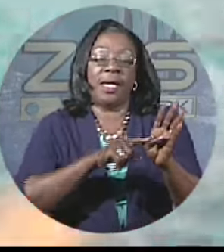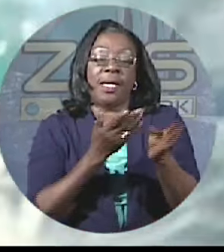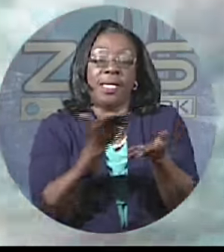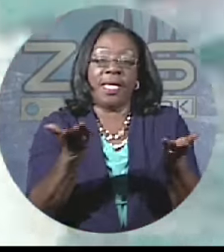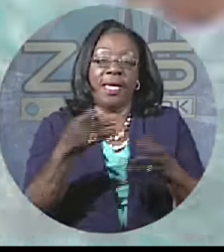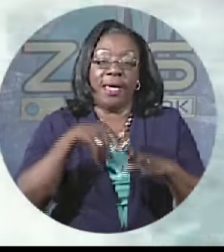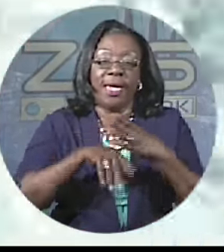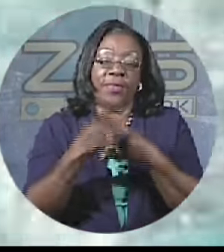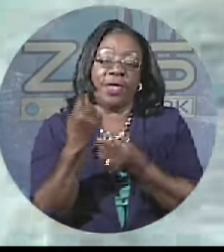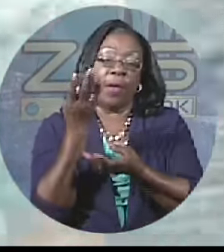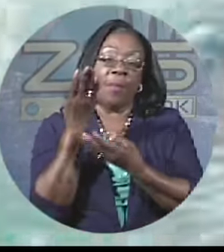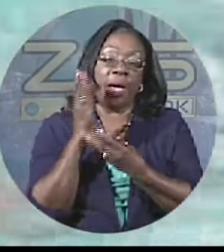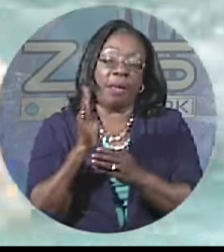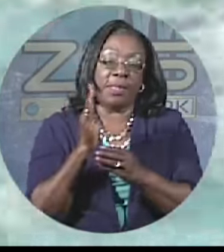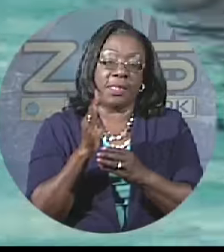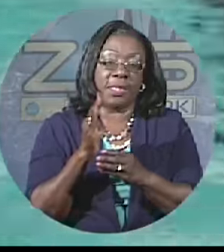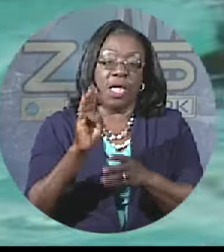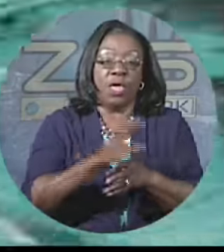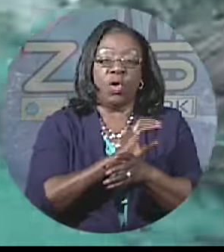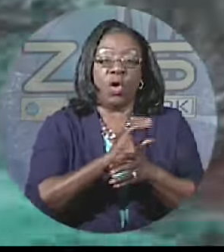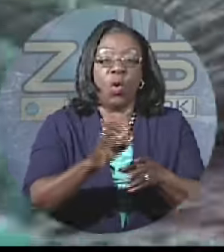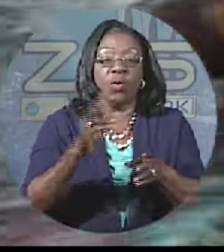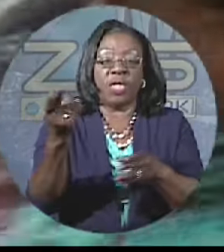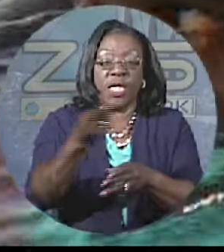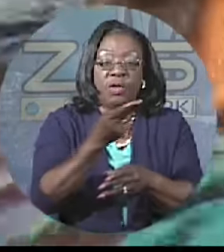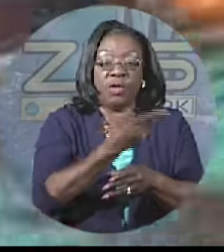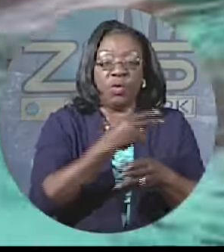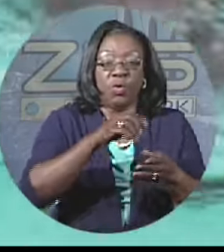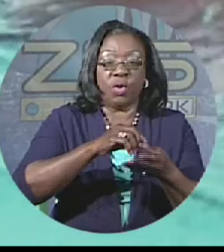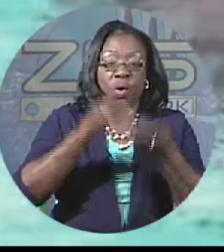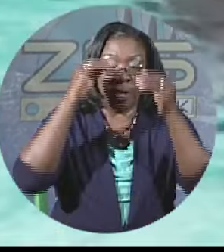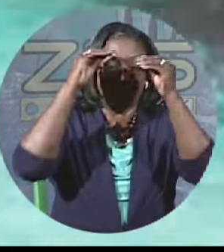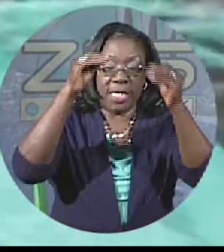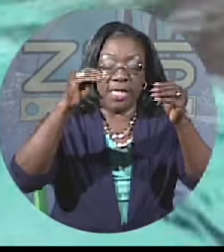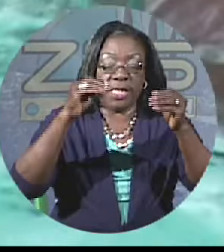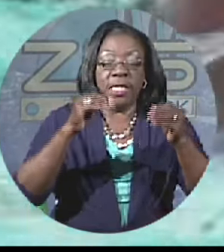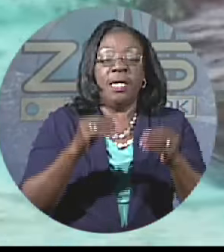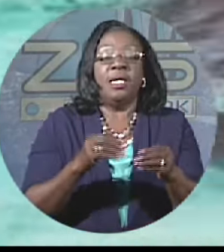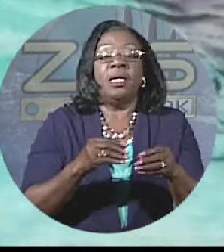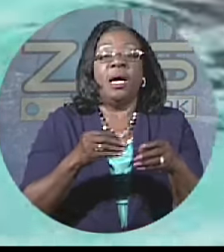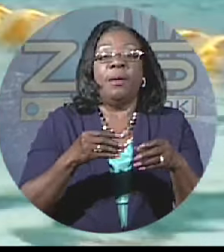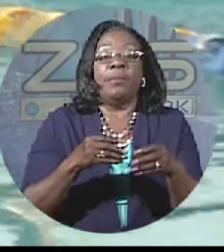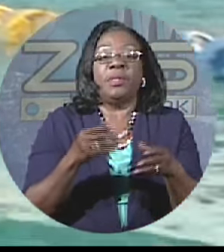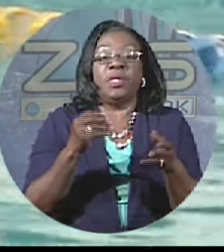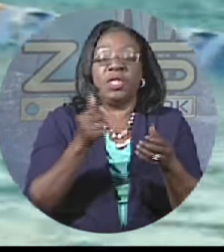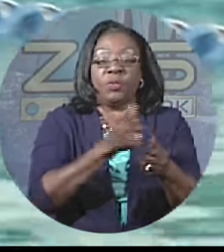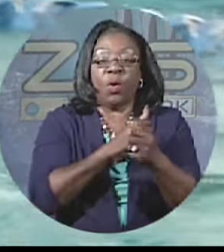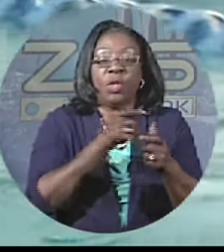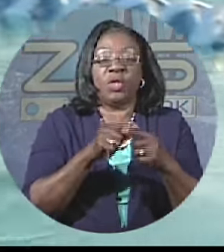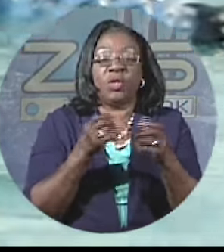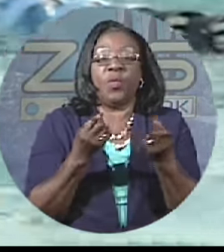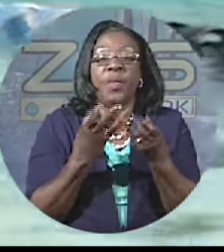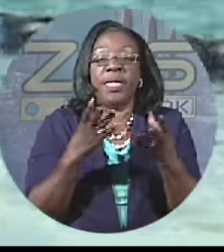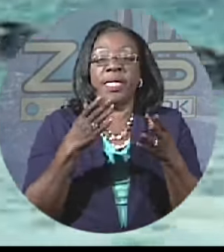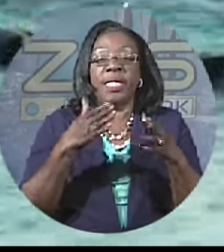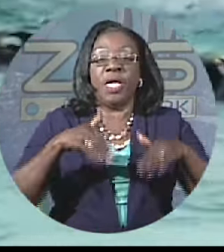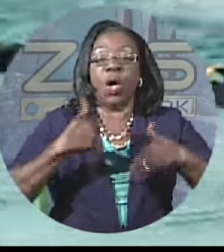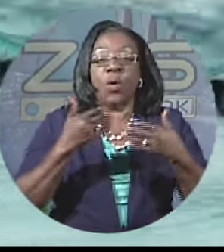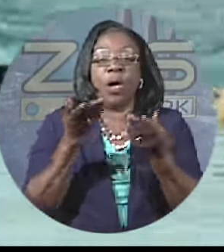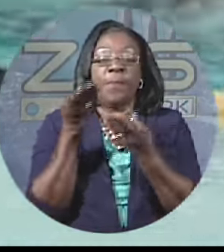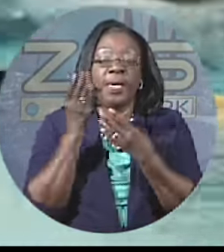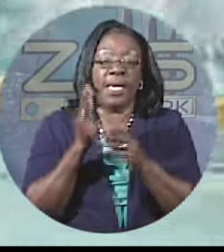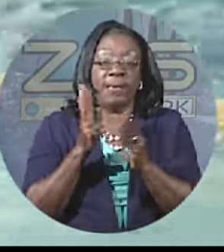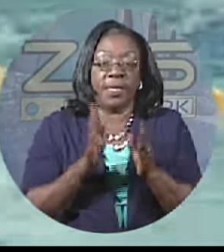sport to scores of young Bahamians. Gabriel Sastry's brothers Thor and Adonis Sasso are among those who became